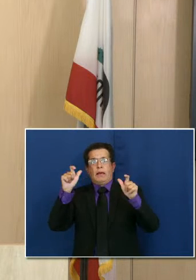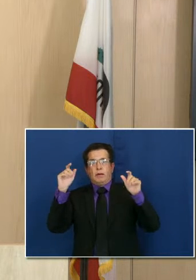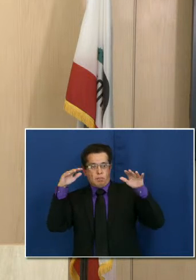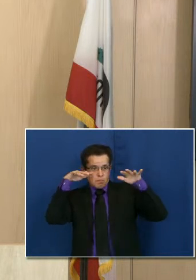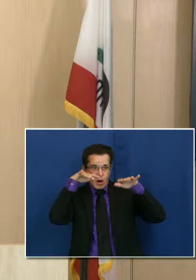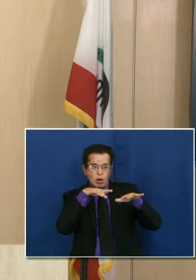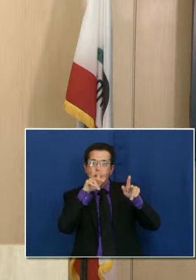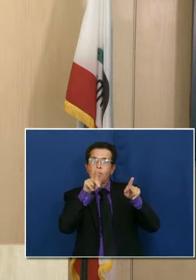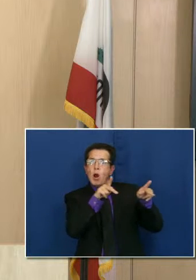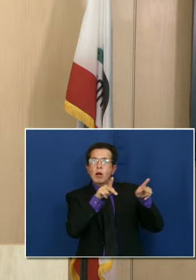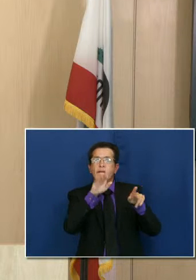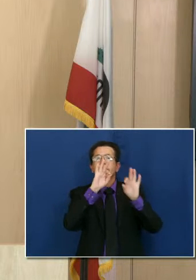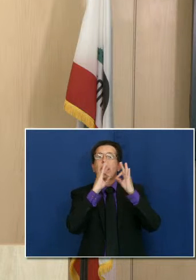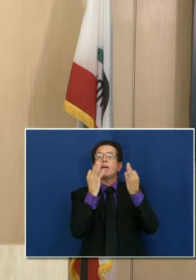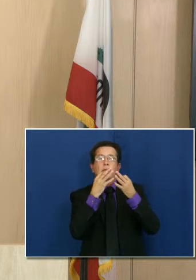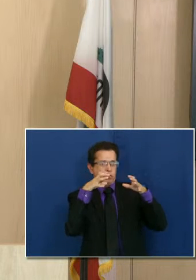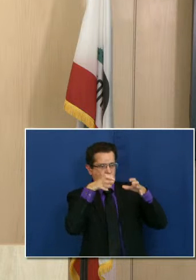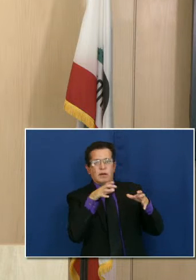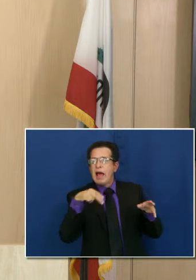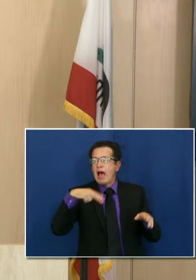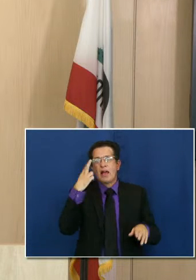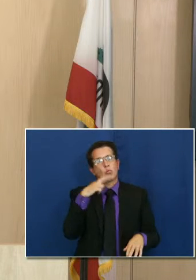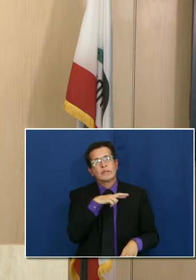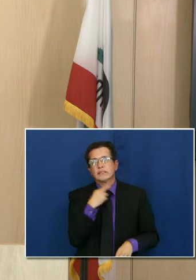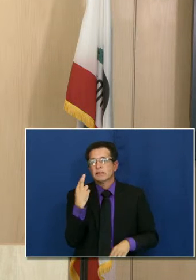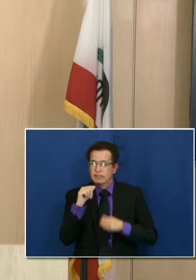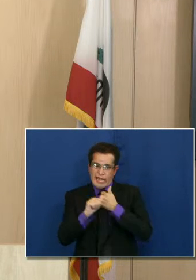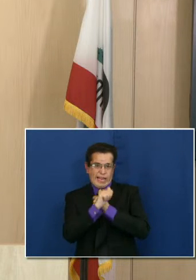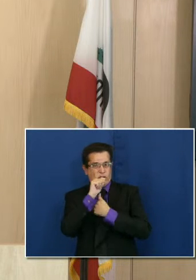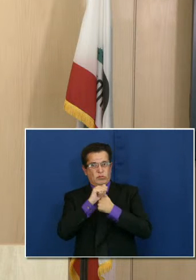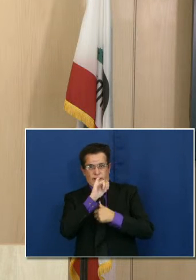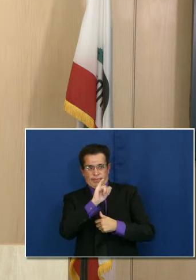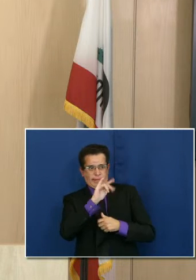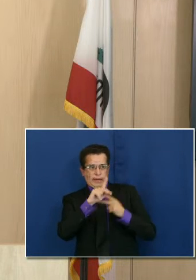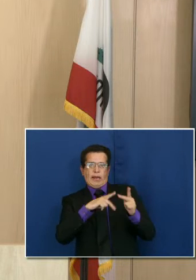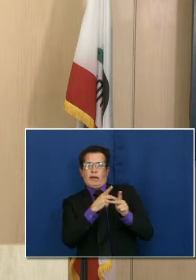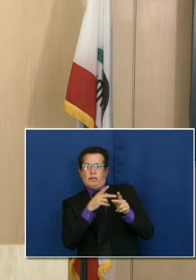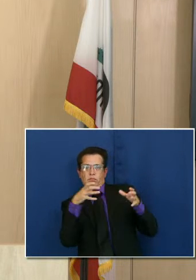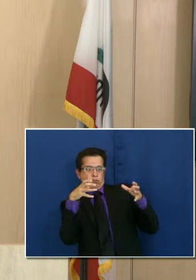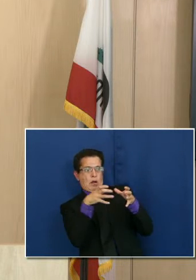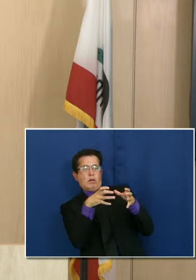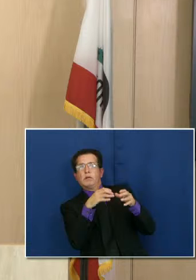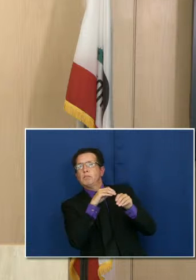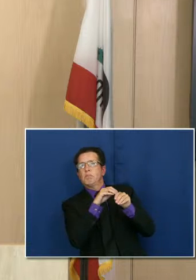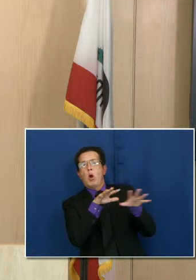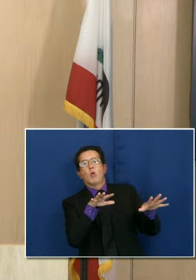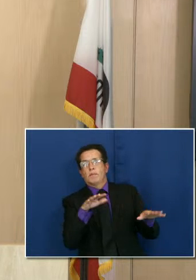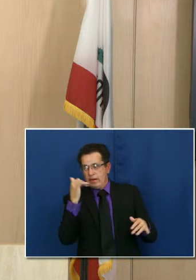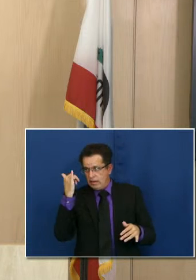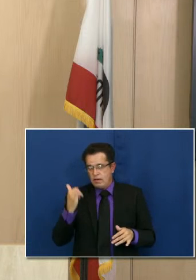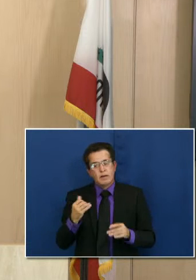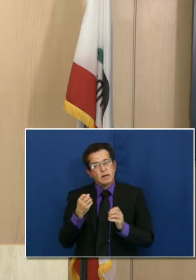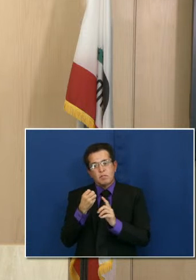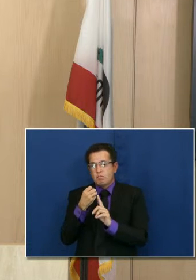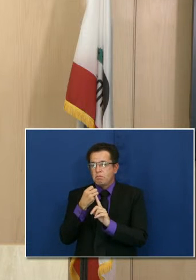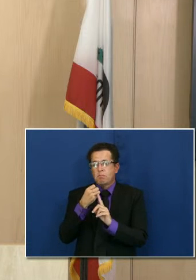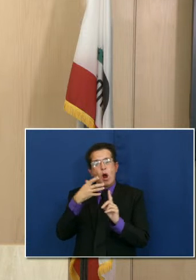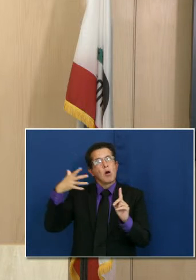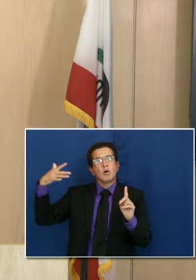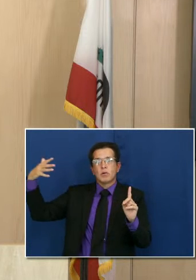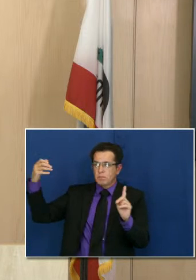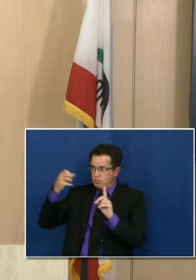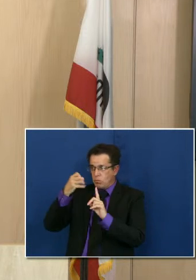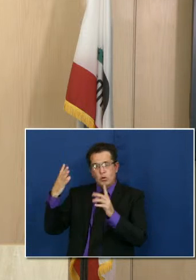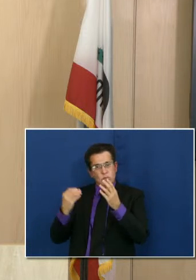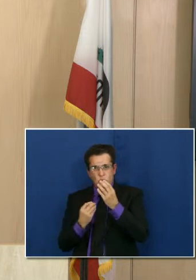are the highest risk, most dangerous ones we face. There's also the reality that with exponential growth, COVID-19 is everywhere. And the